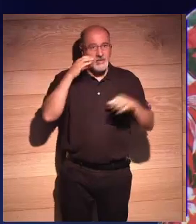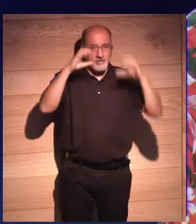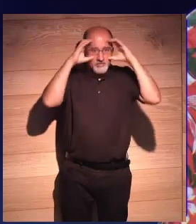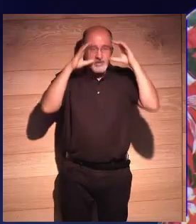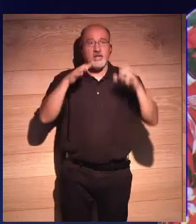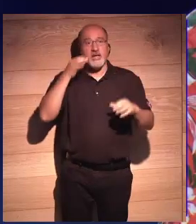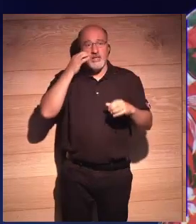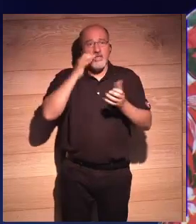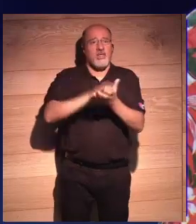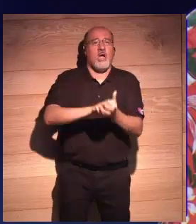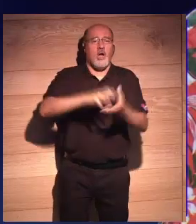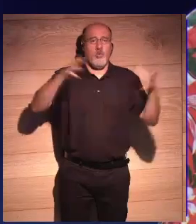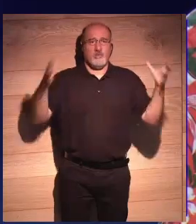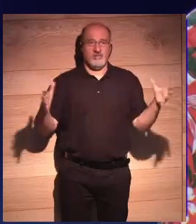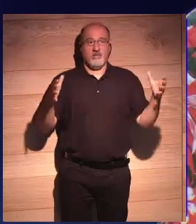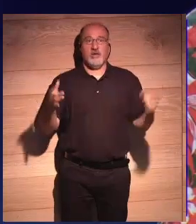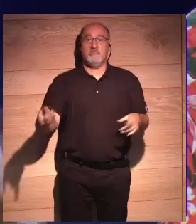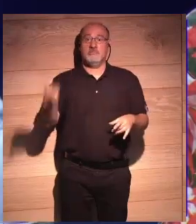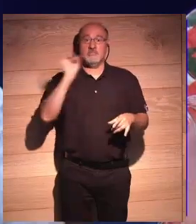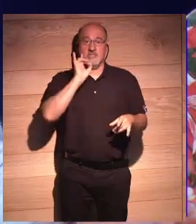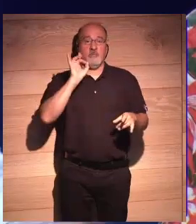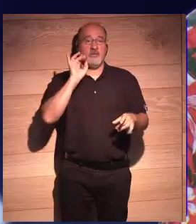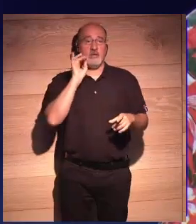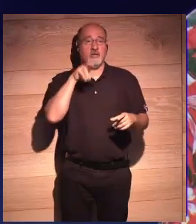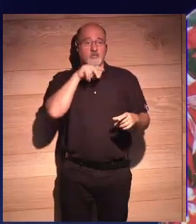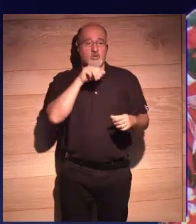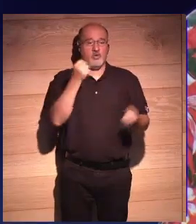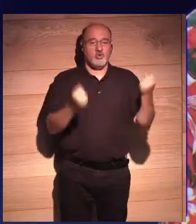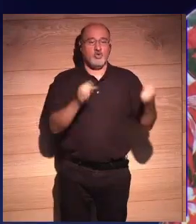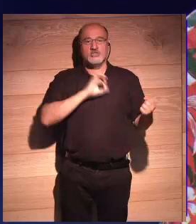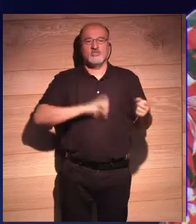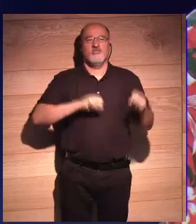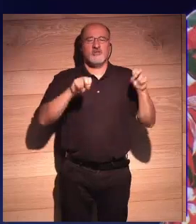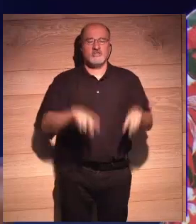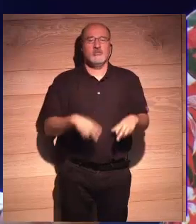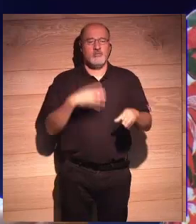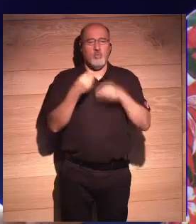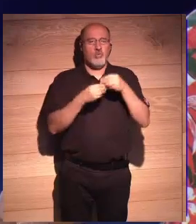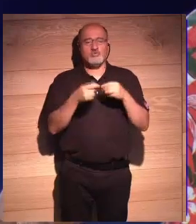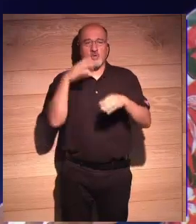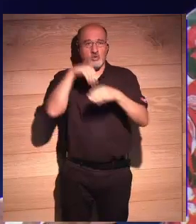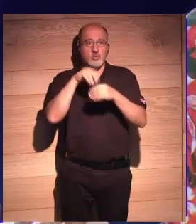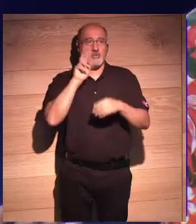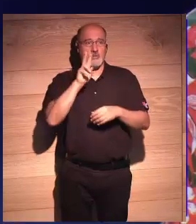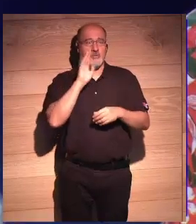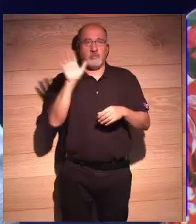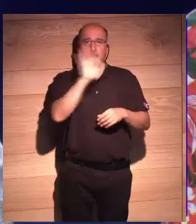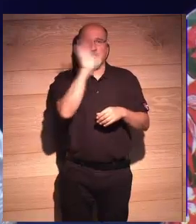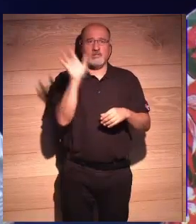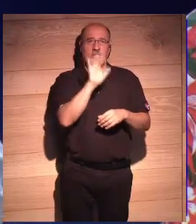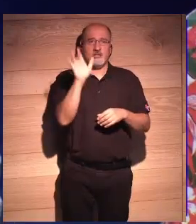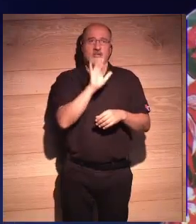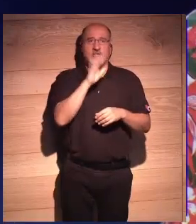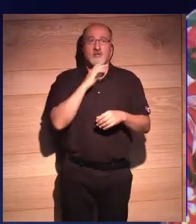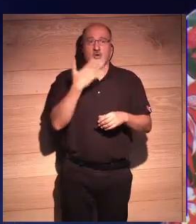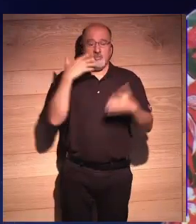same time you can have a VR or an AR experience to answer a call. If you're at the autonomous car, you can consume contents just